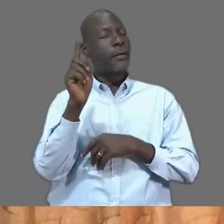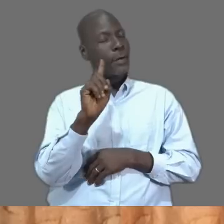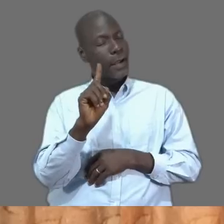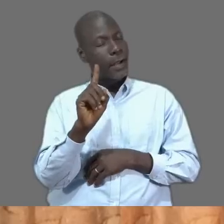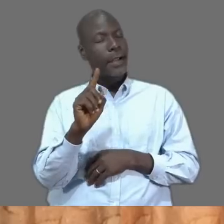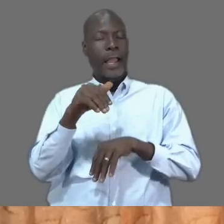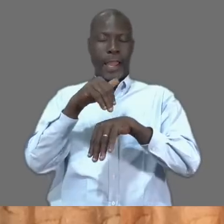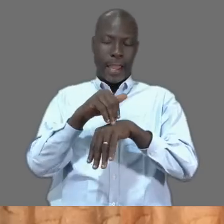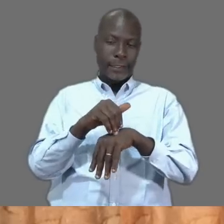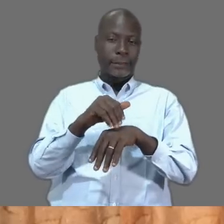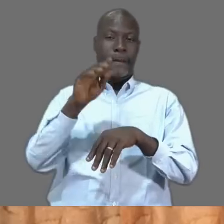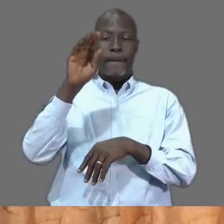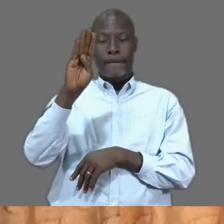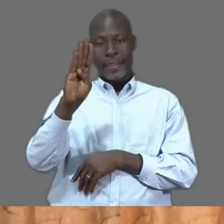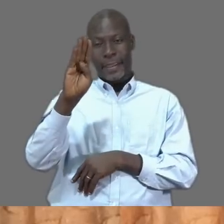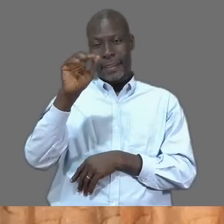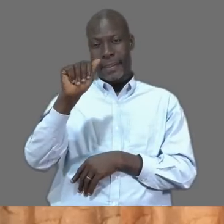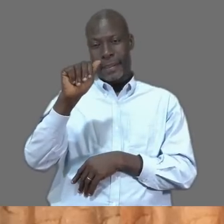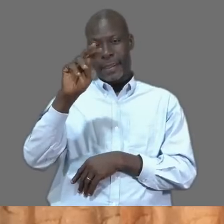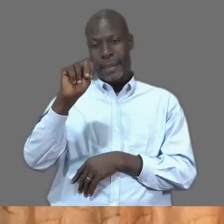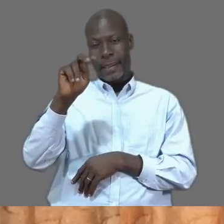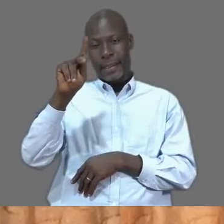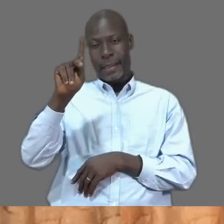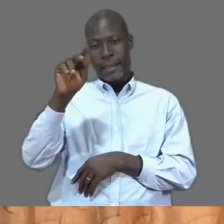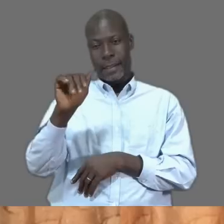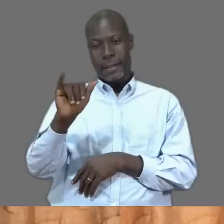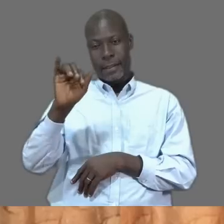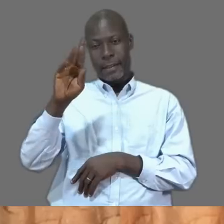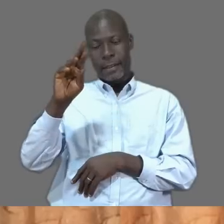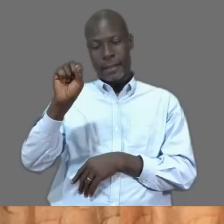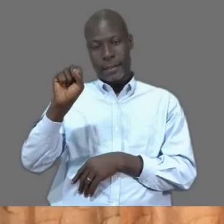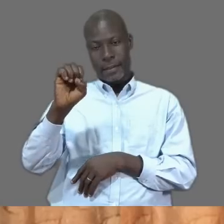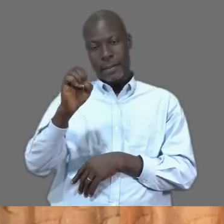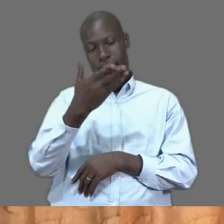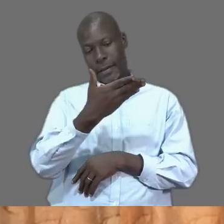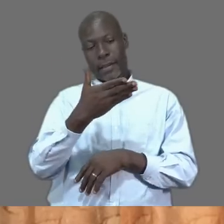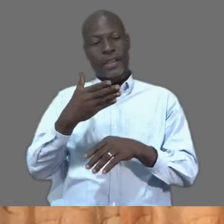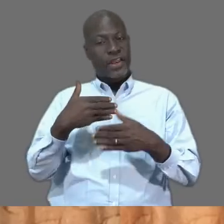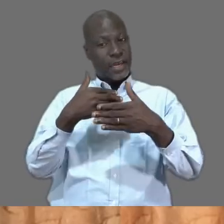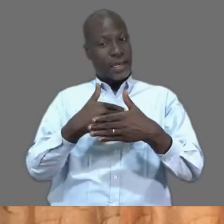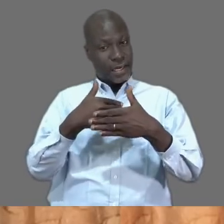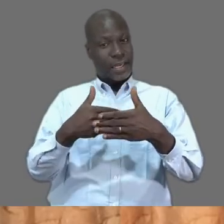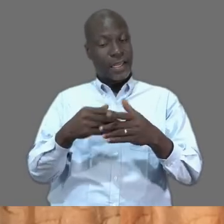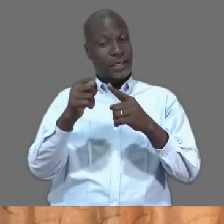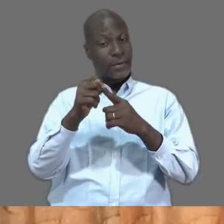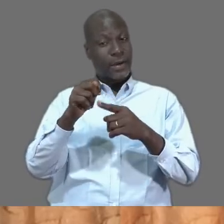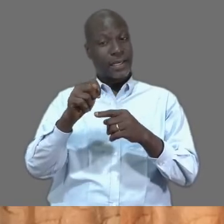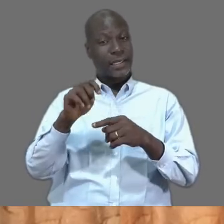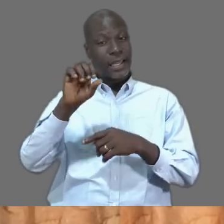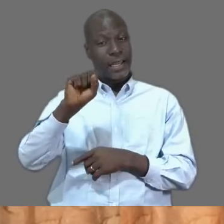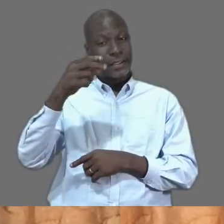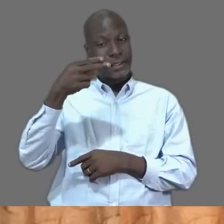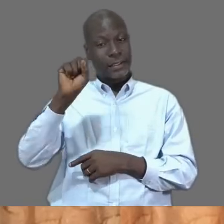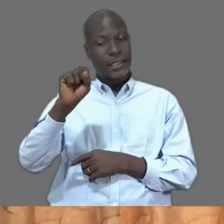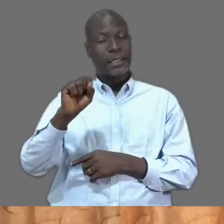Church of Christ e wo banchiase a e ben takra de secondary school e ho eye taxi rank a